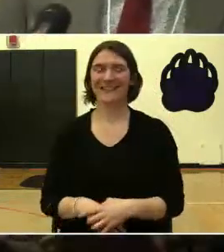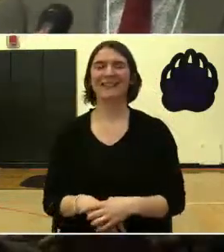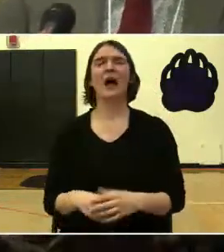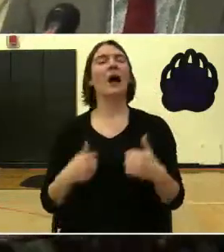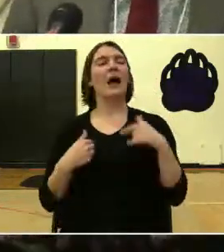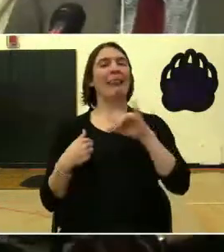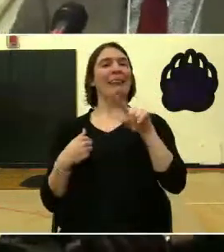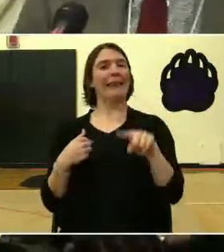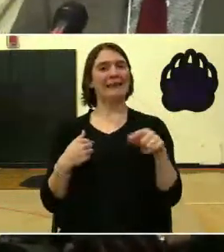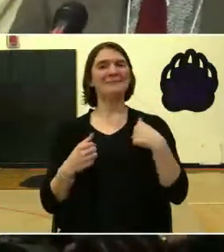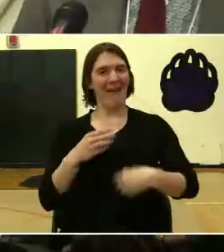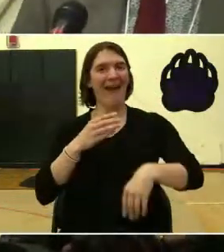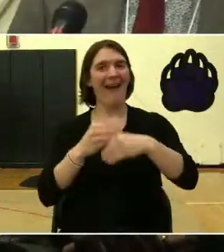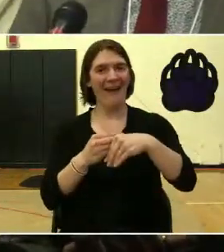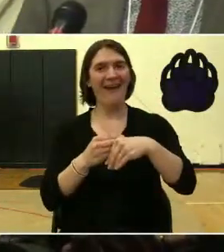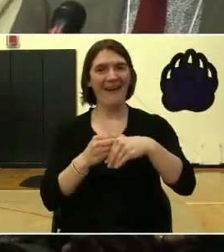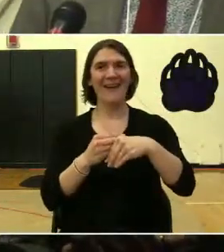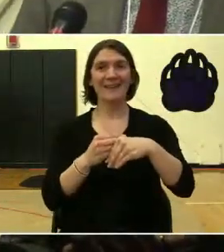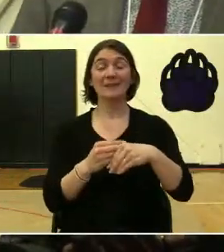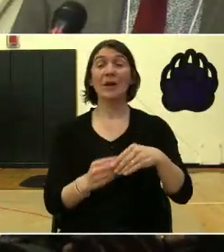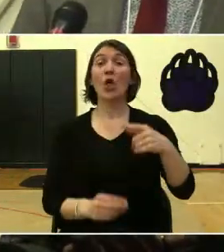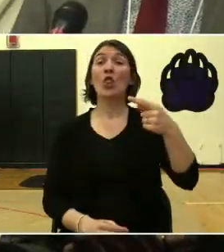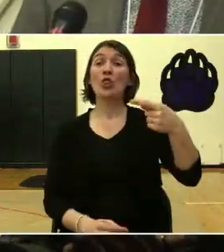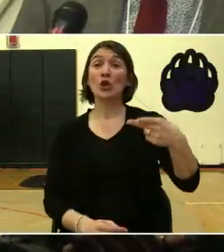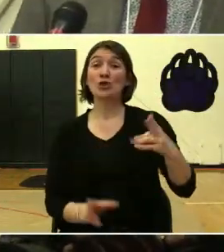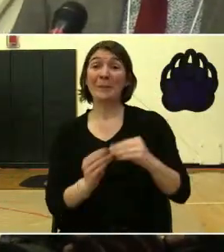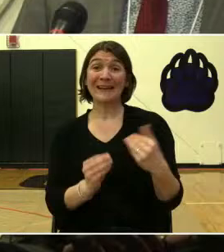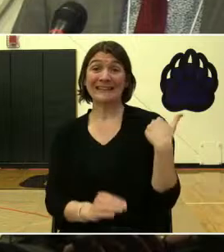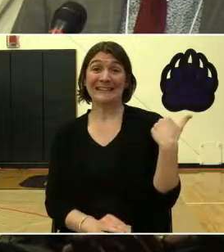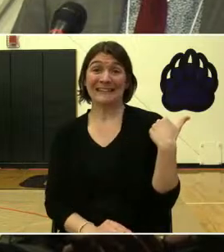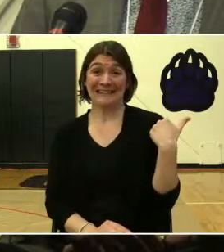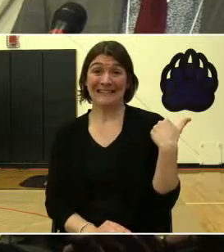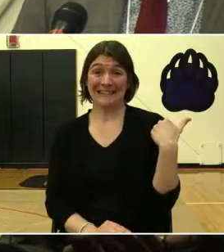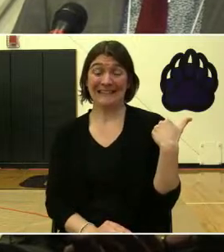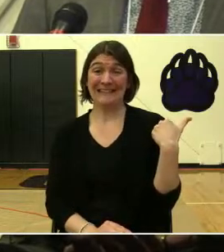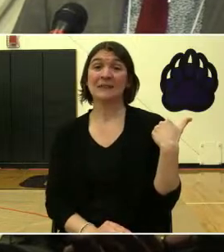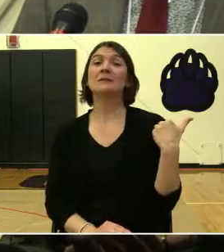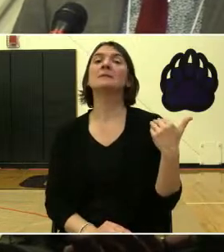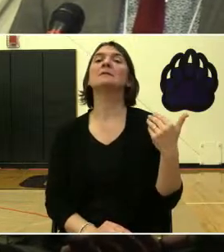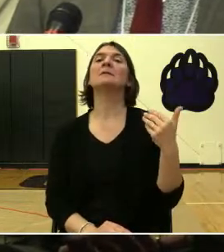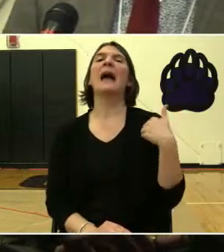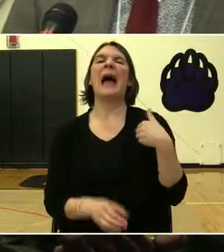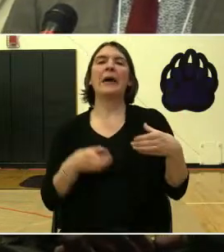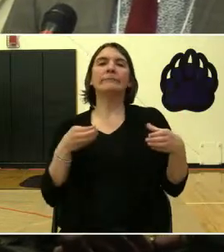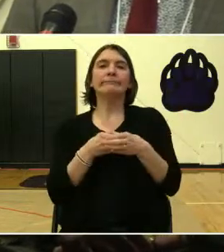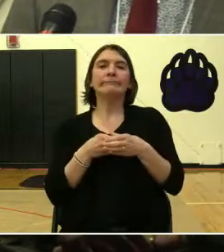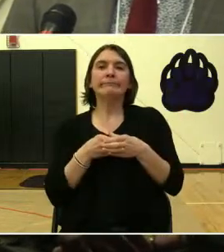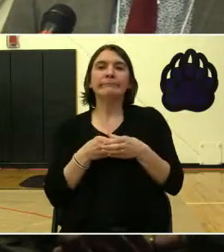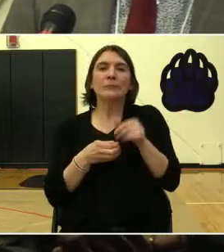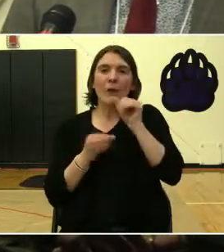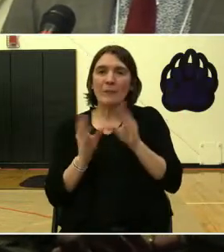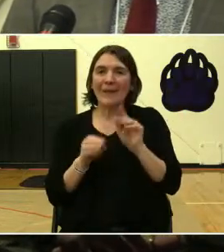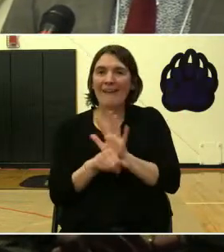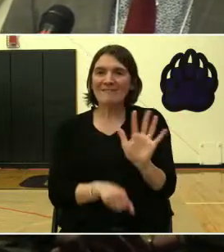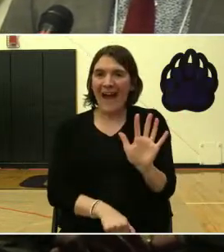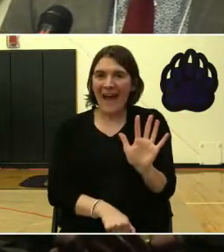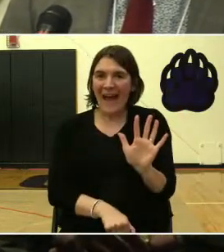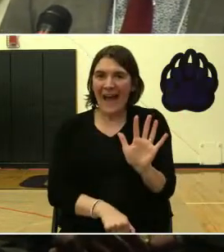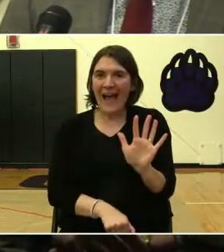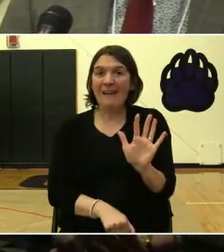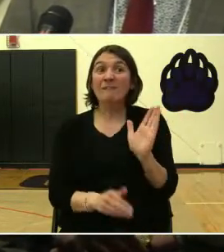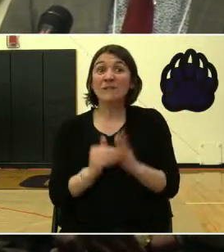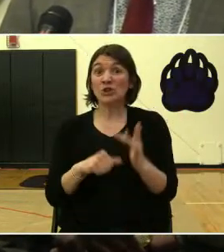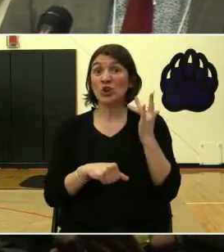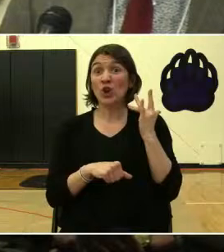I just wanted to add that uh Thursday's meeting uh we had a executive session at 5: and we wrapped up